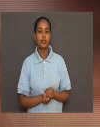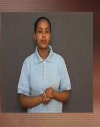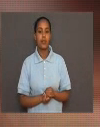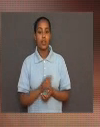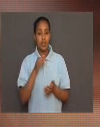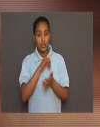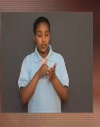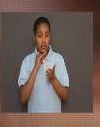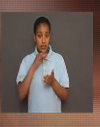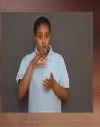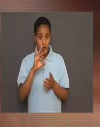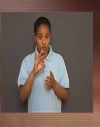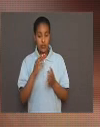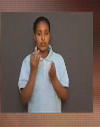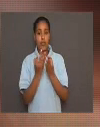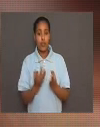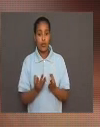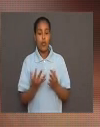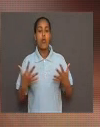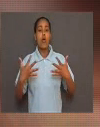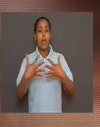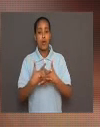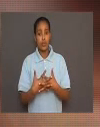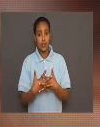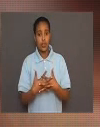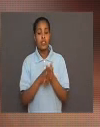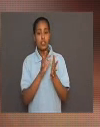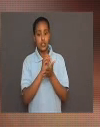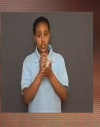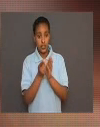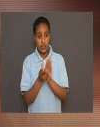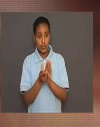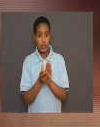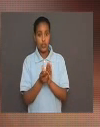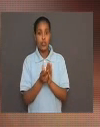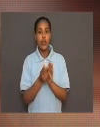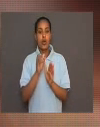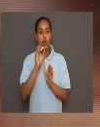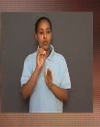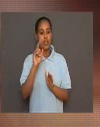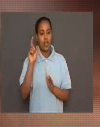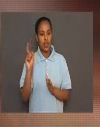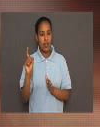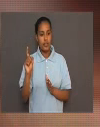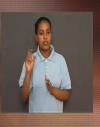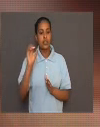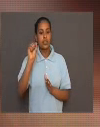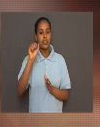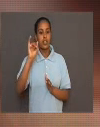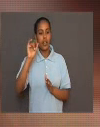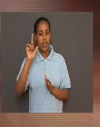It is found in the form of compounds such as oxides,